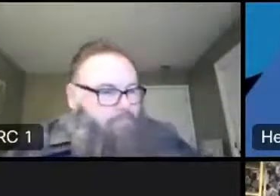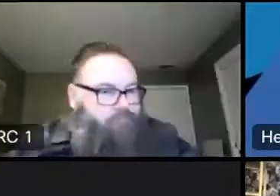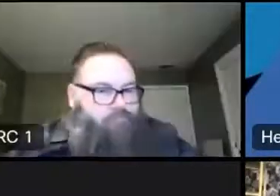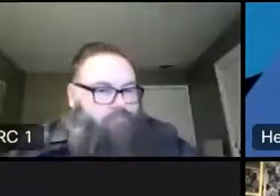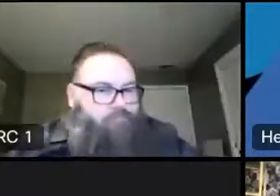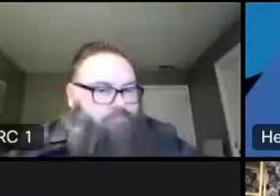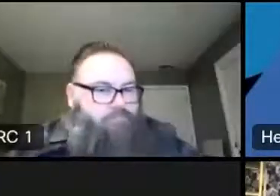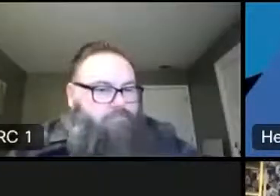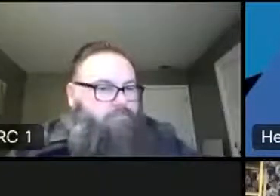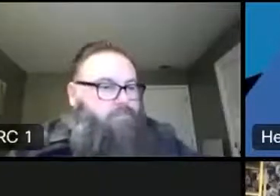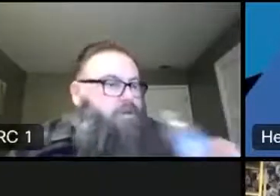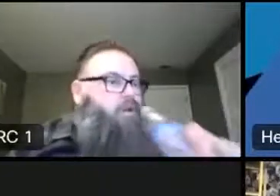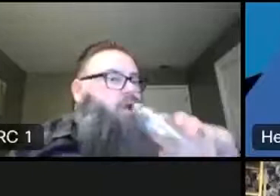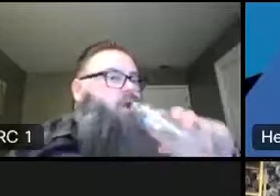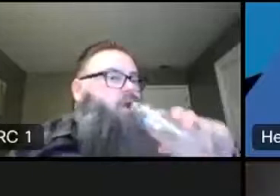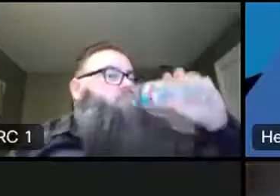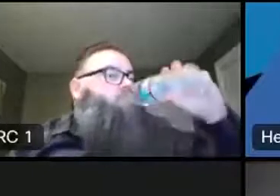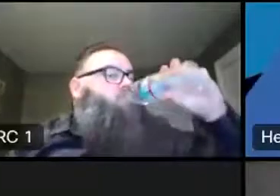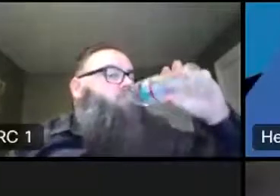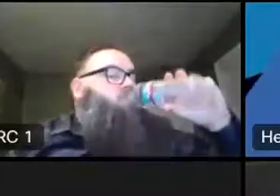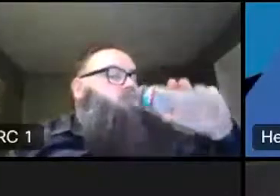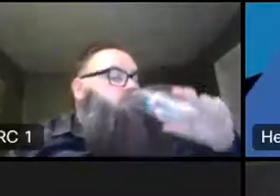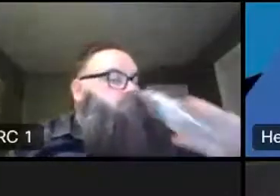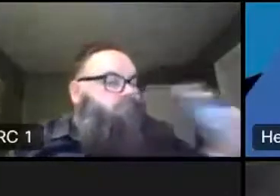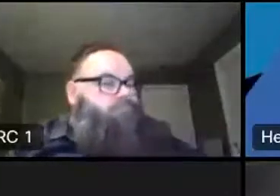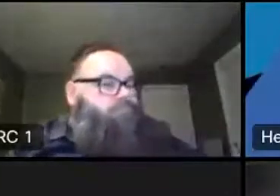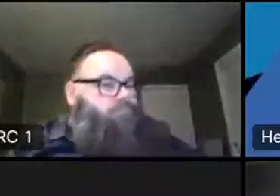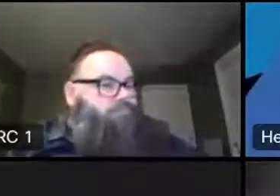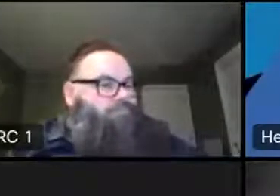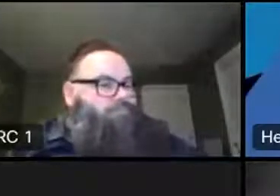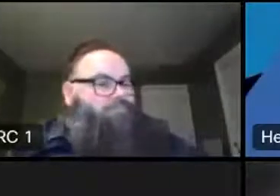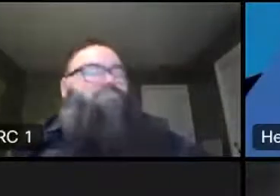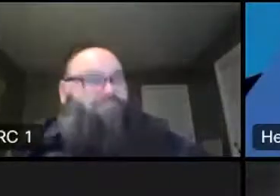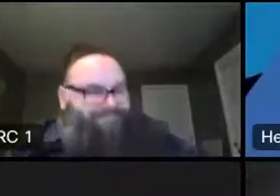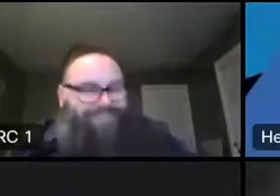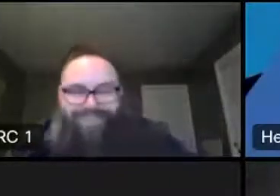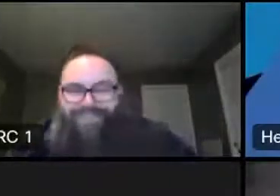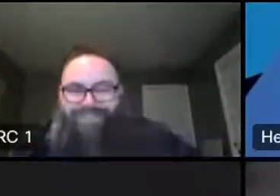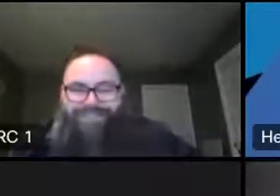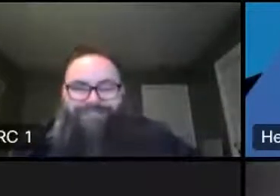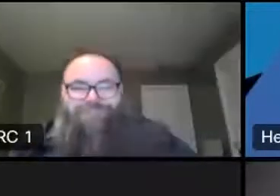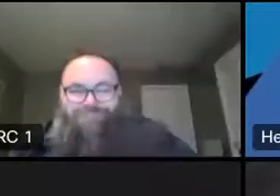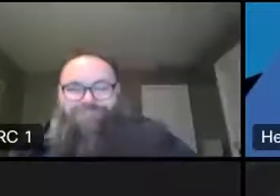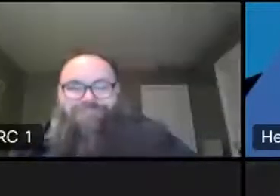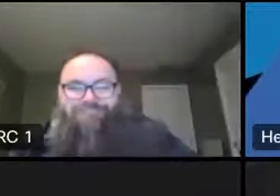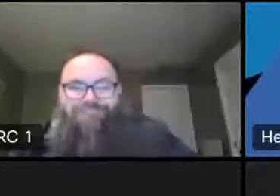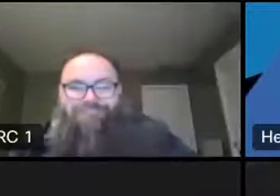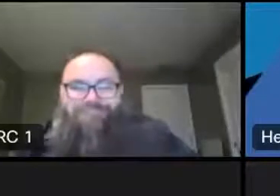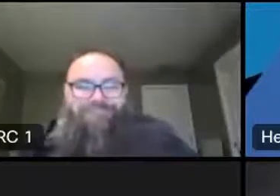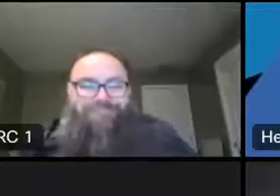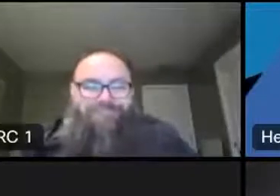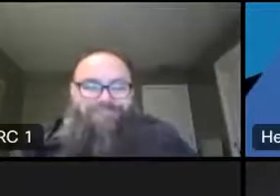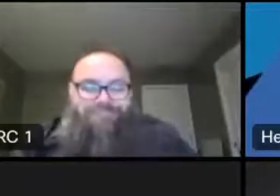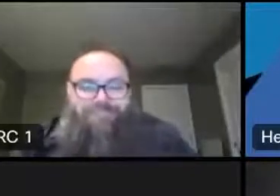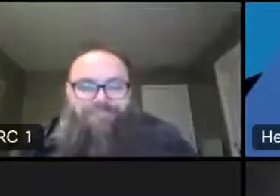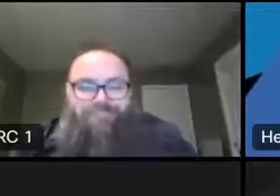Yeah, well, first of all, Jordan and Johnny, thanks for sharing. I love symposia, so I love to hear about them. I'm